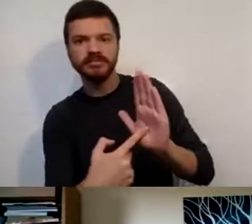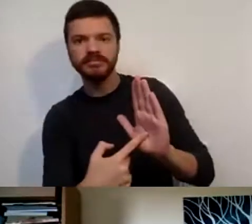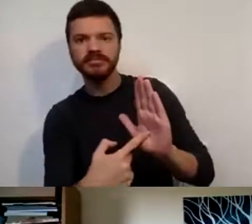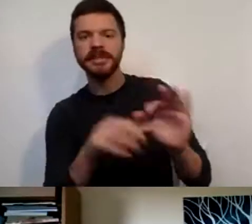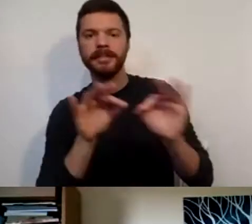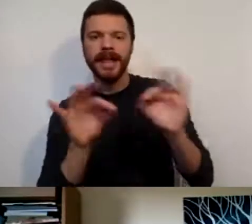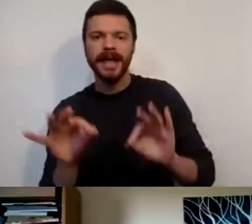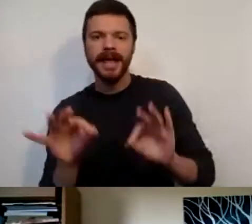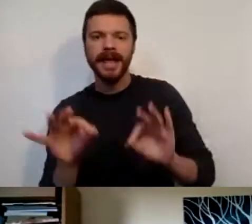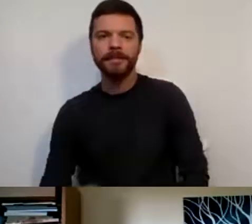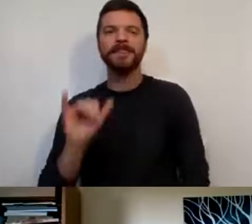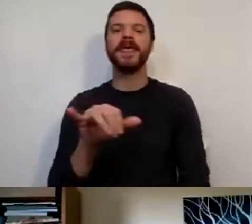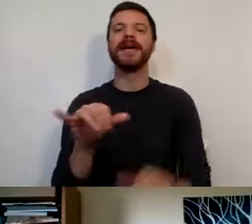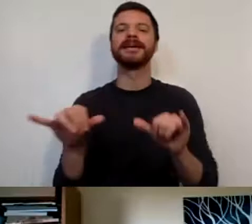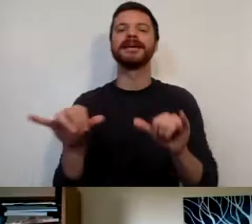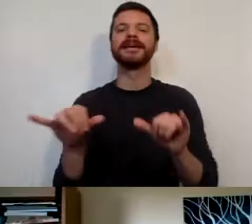to the theory that we were,